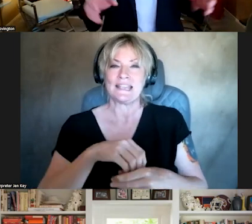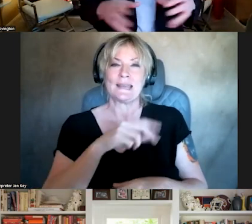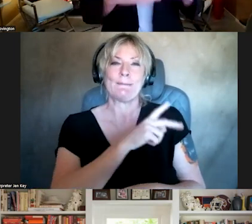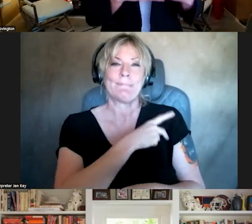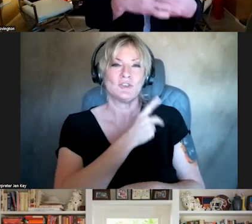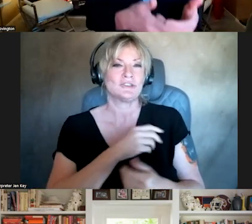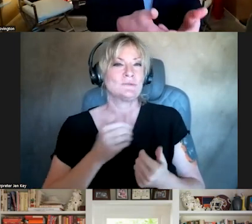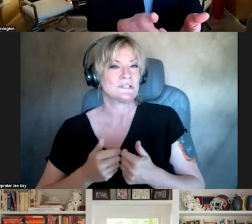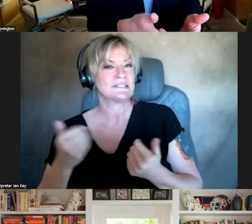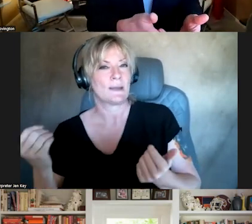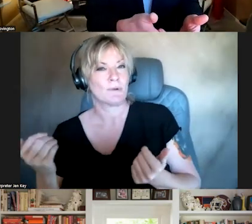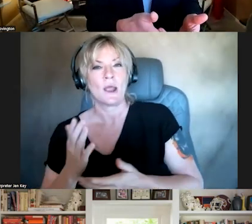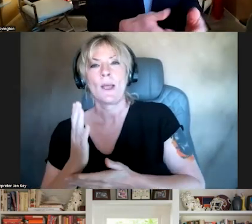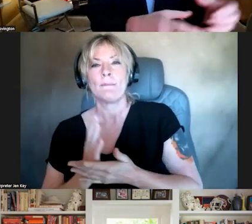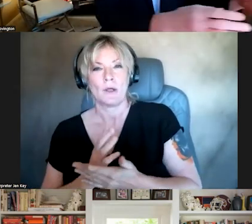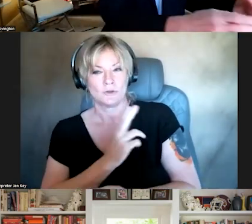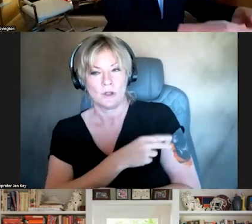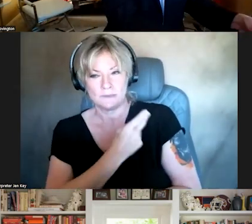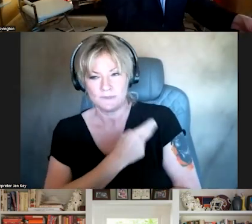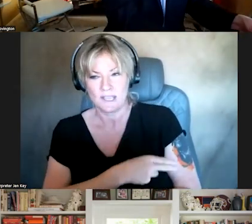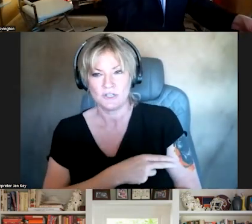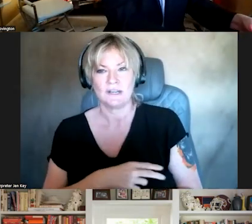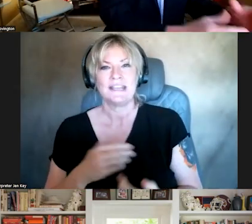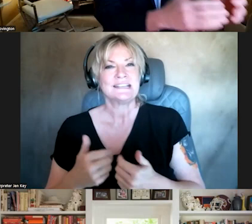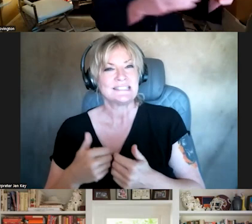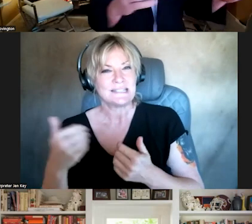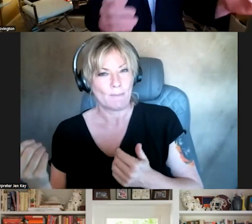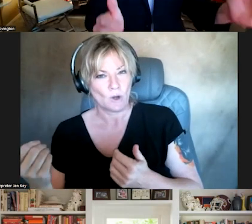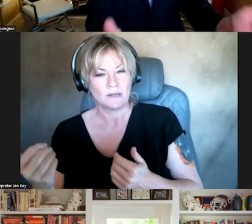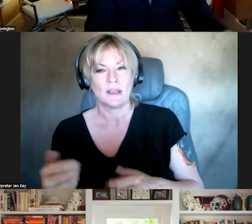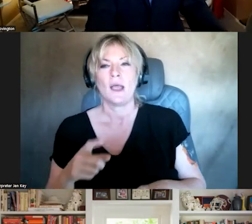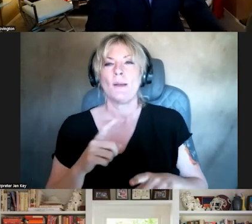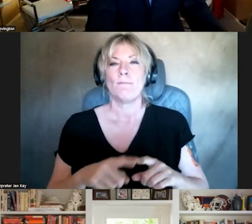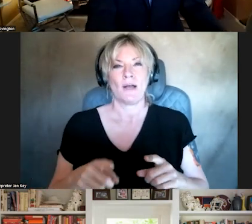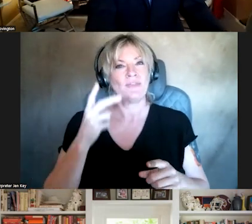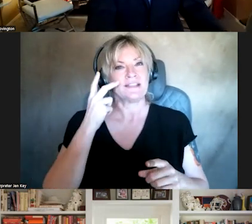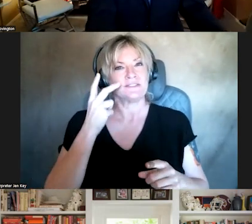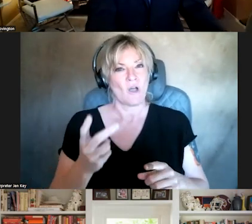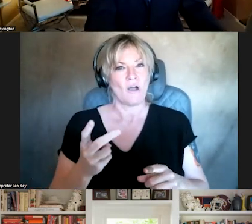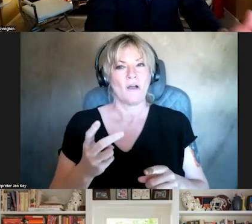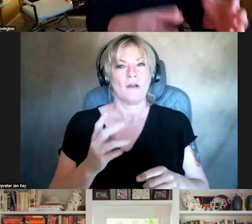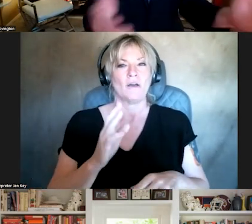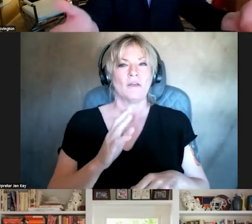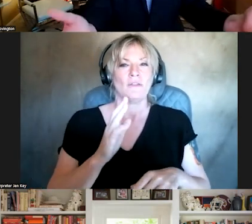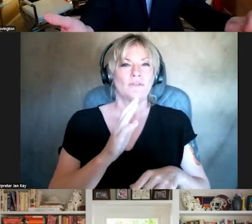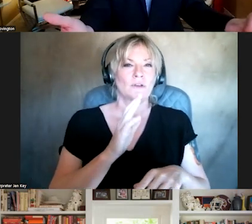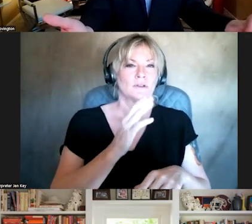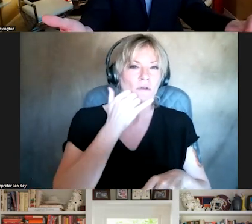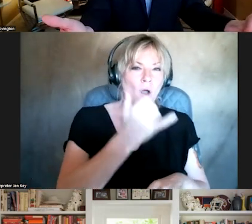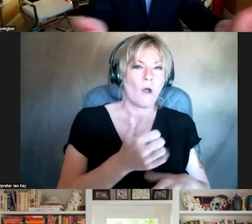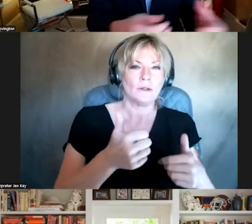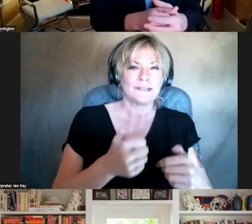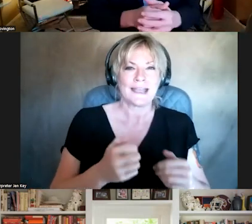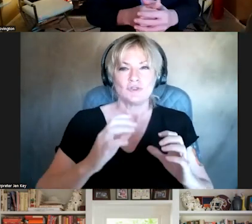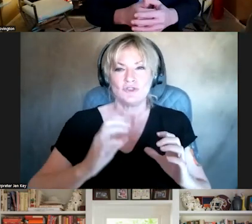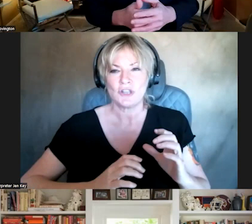item for them. Partial hospitalization, a separate item. But they saw things like the call, text, chat. Text and